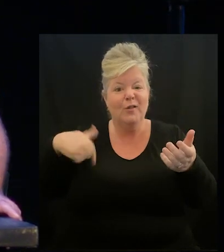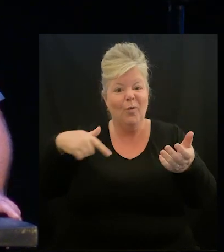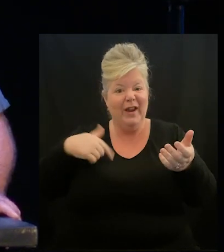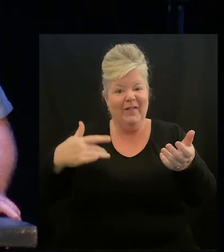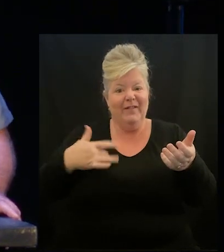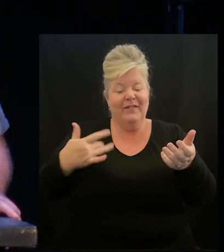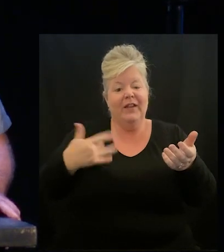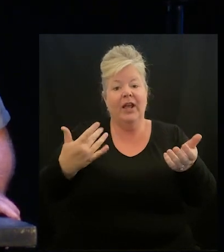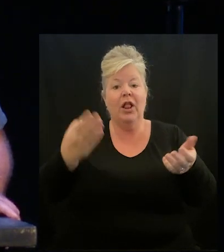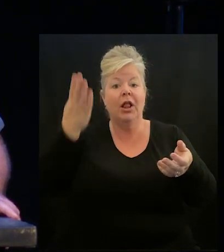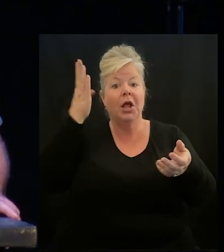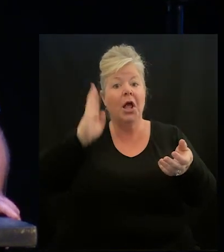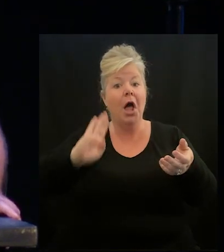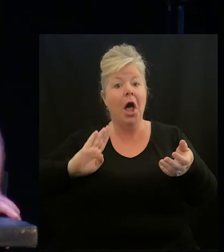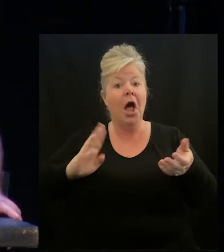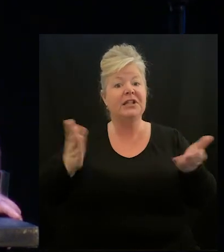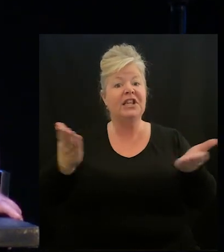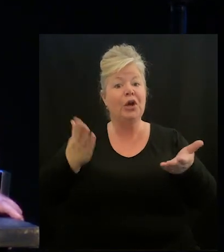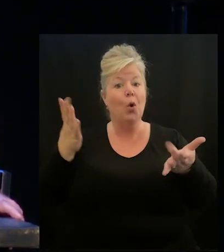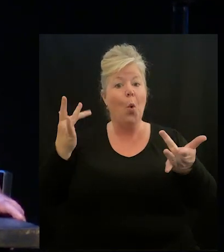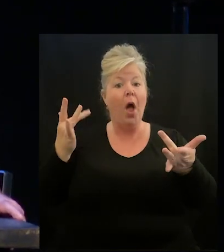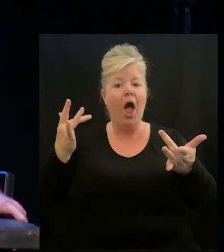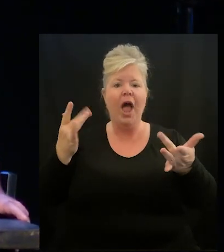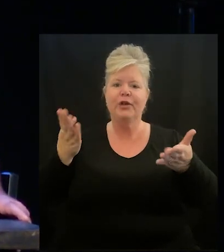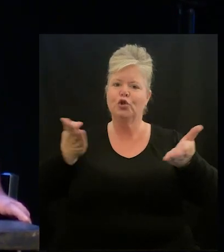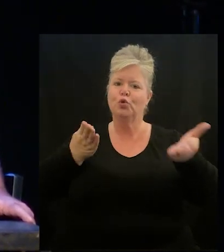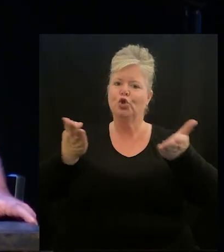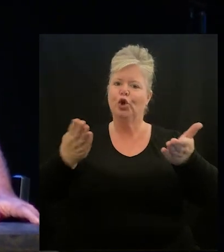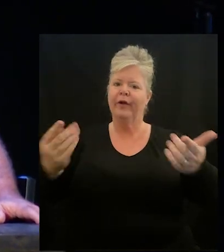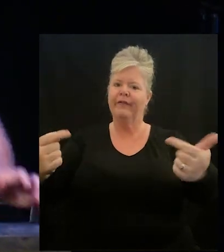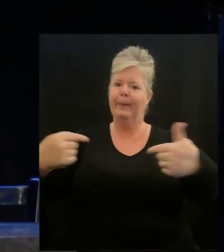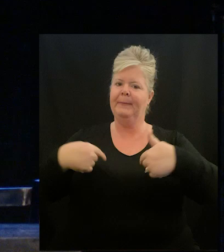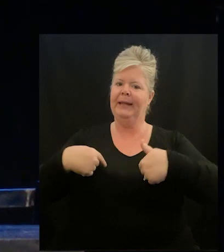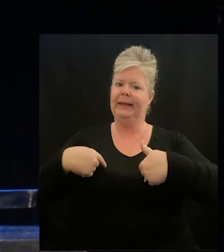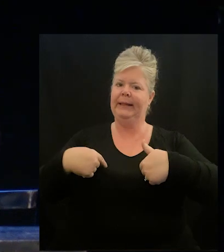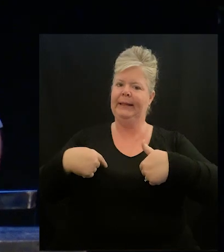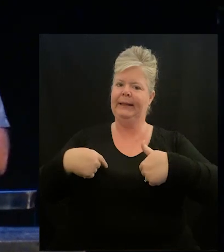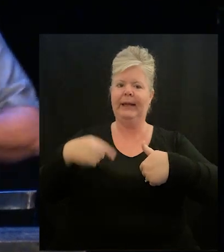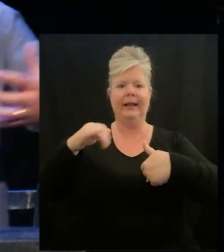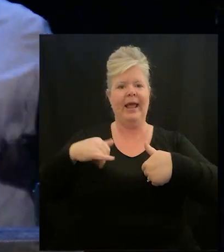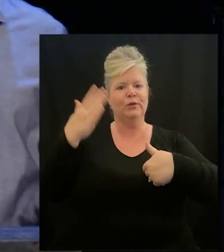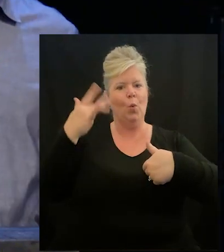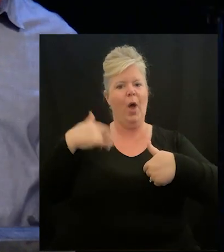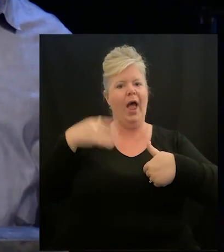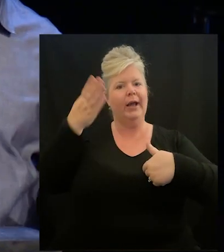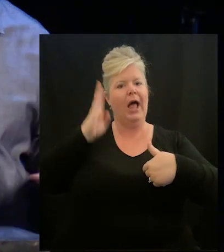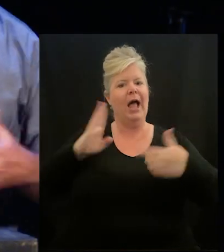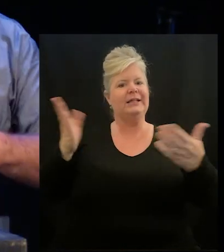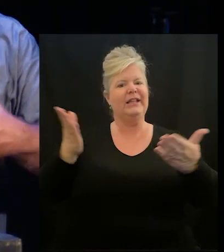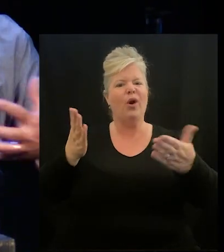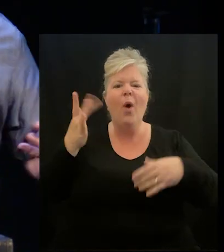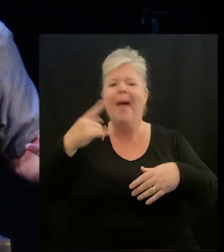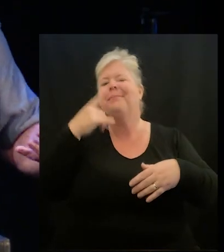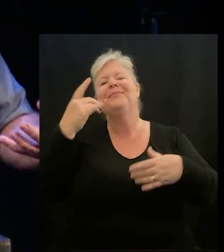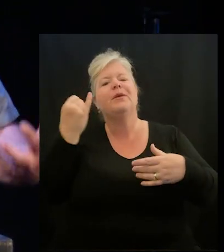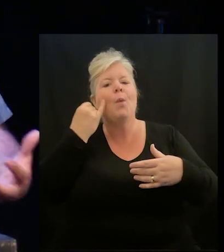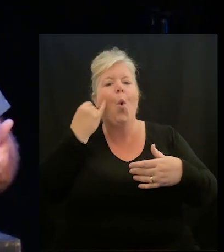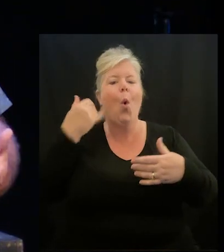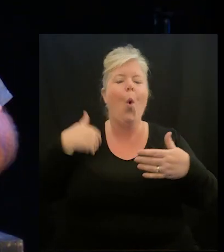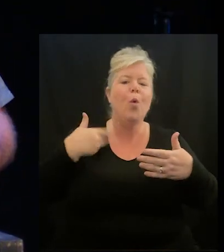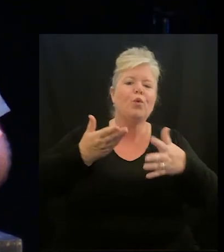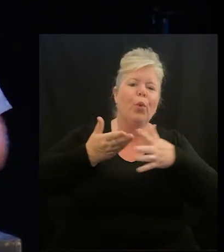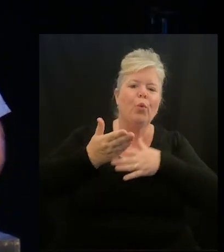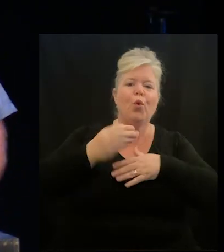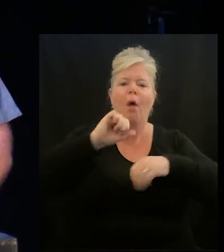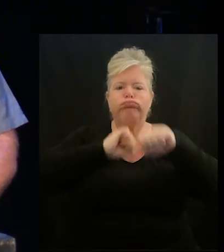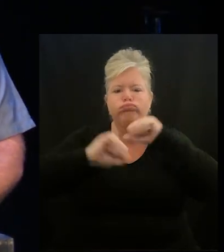unintentionally we believe that God exists to serve us. What do I mean by that? Well, we're going through a difficult stretch. We're going through a